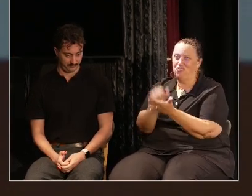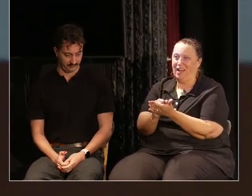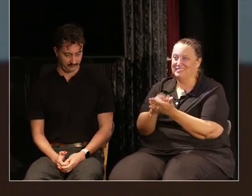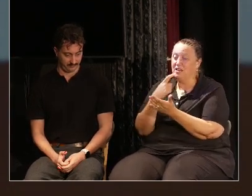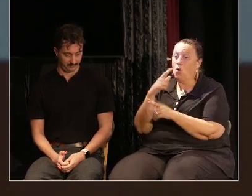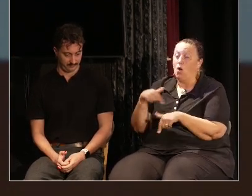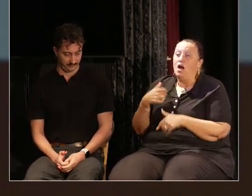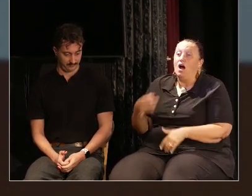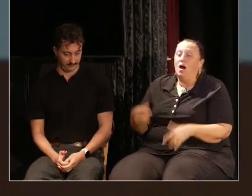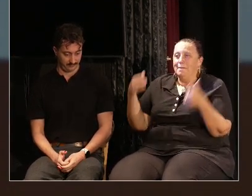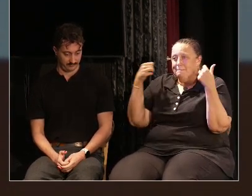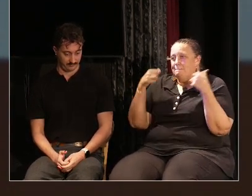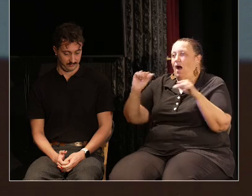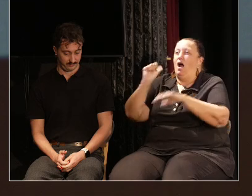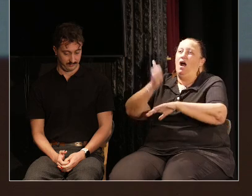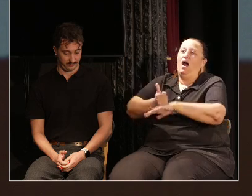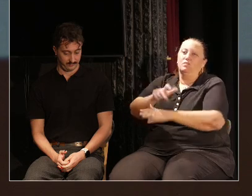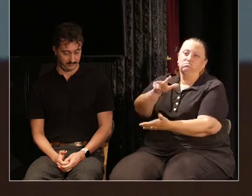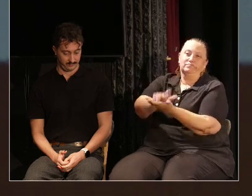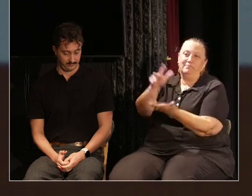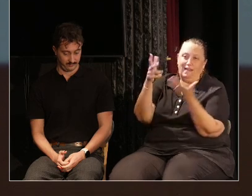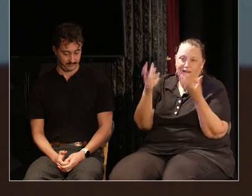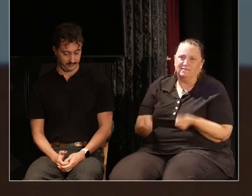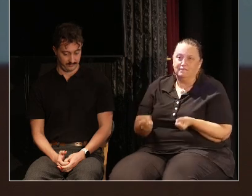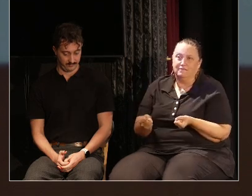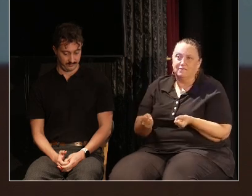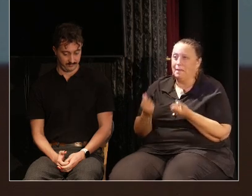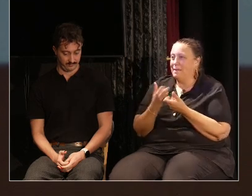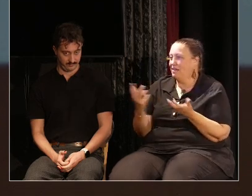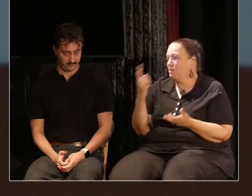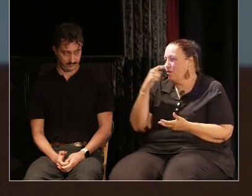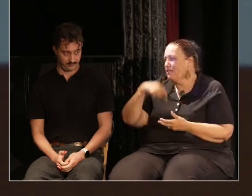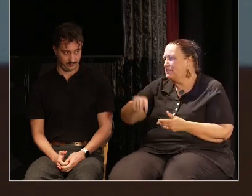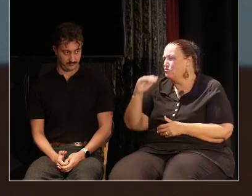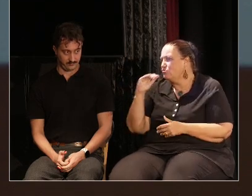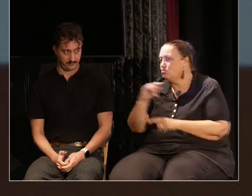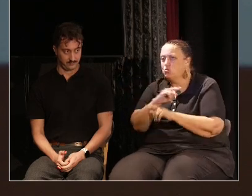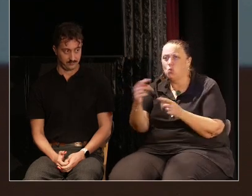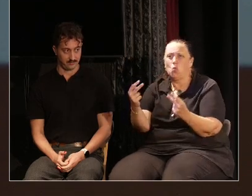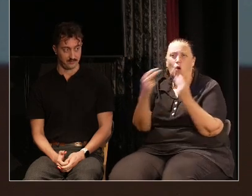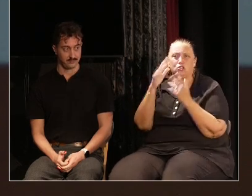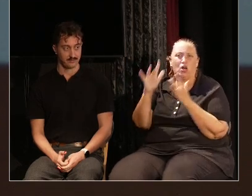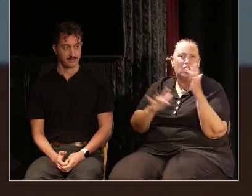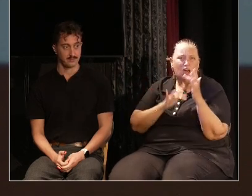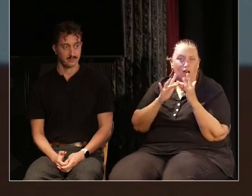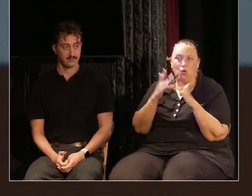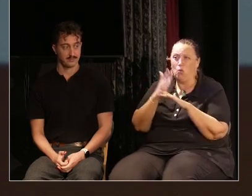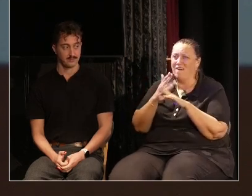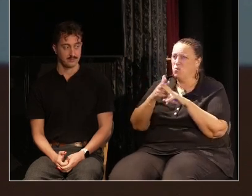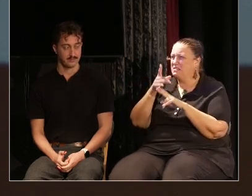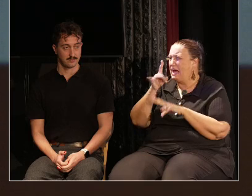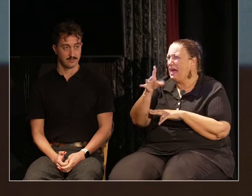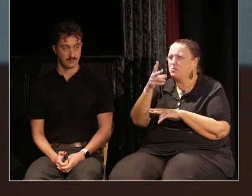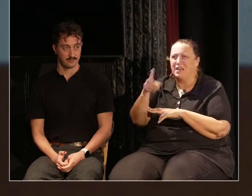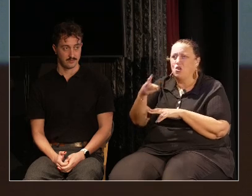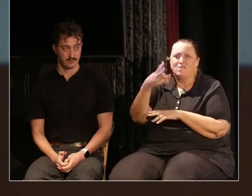long awaited. And I know there's many people in this room and many people probably watching online who have been working for decades for